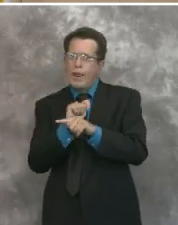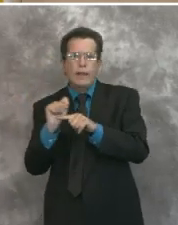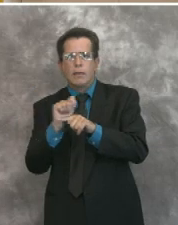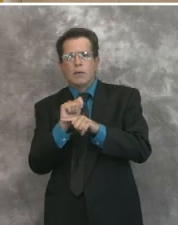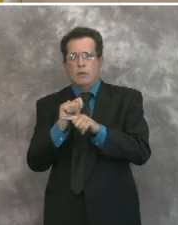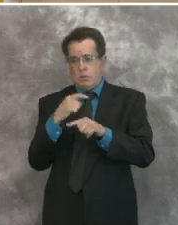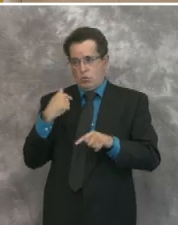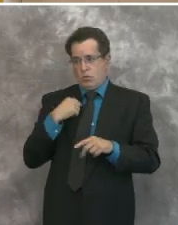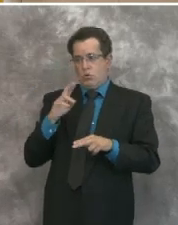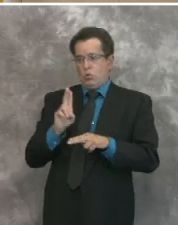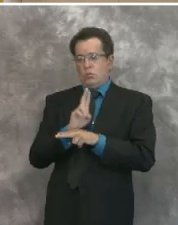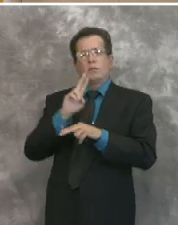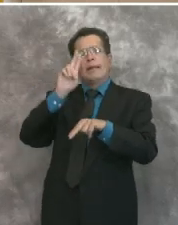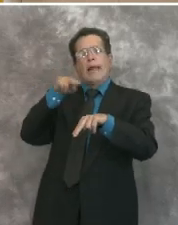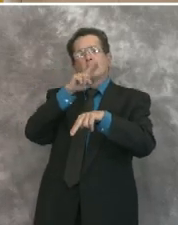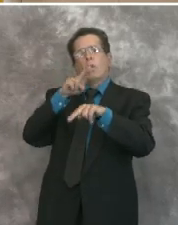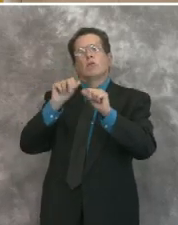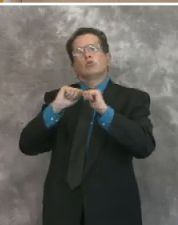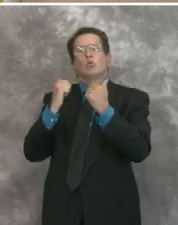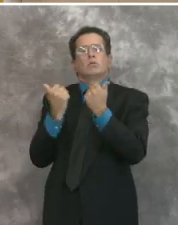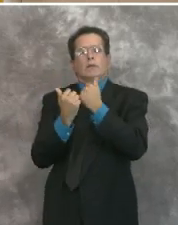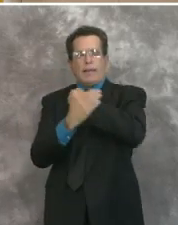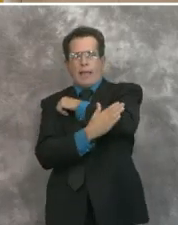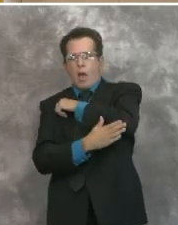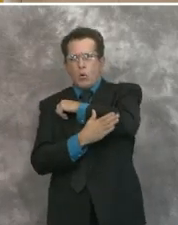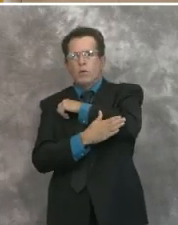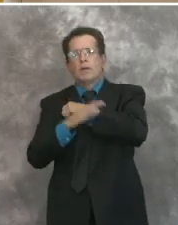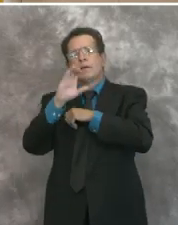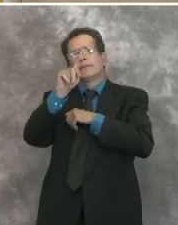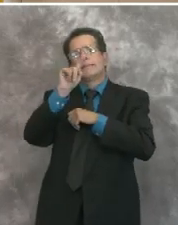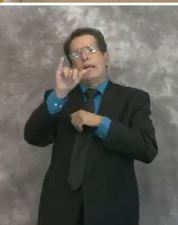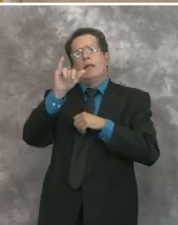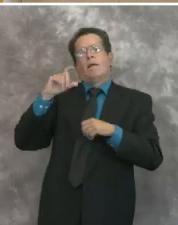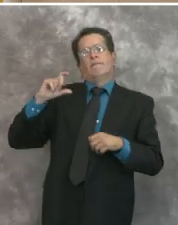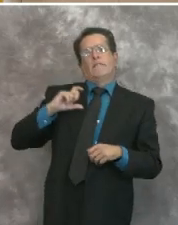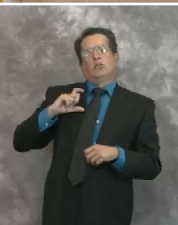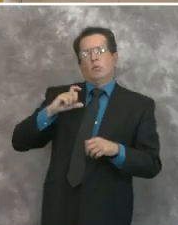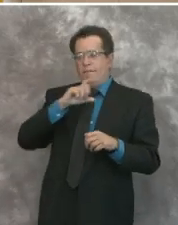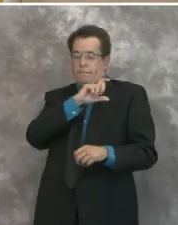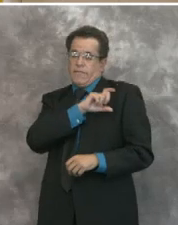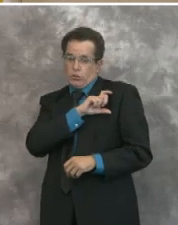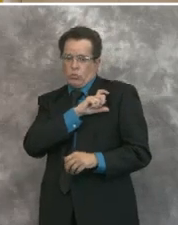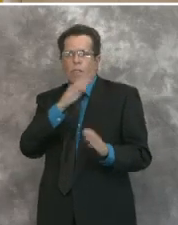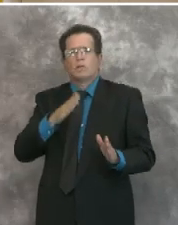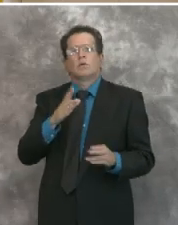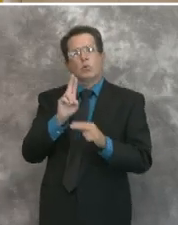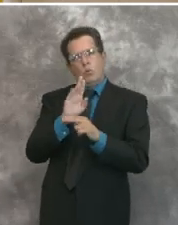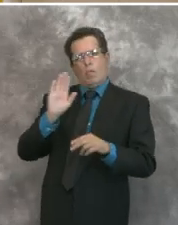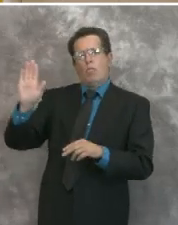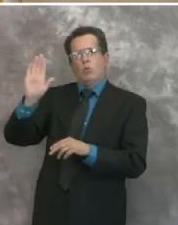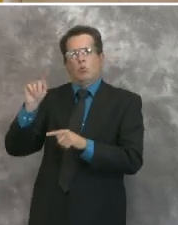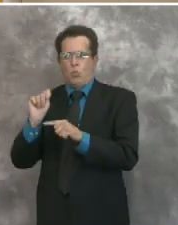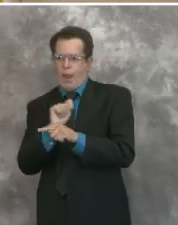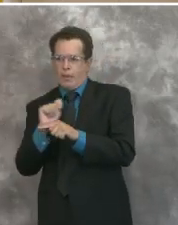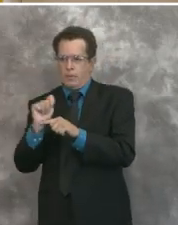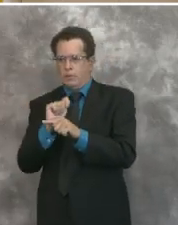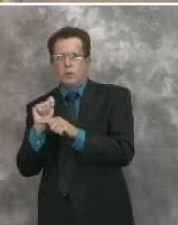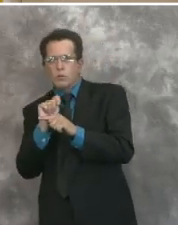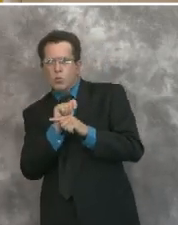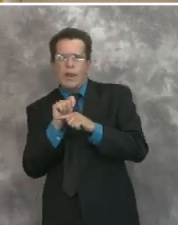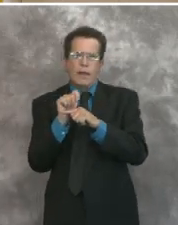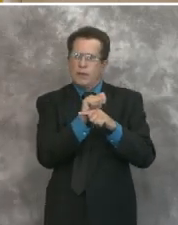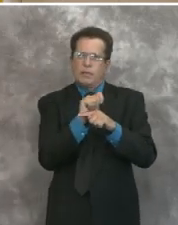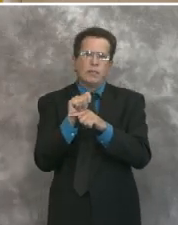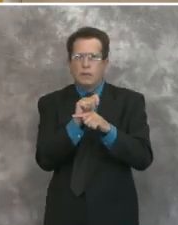the NACHO, the National Association of County and City Officials, training, and then other elements of trainings